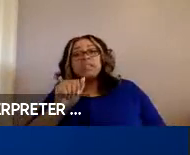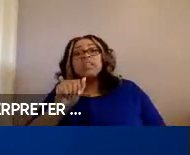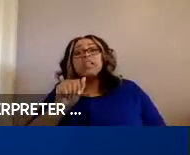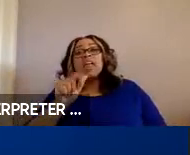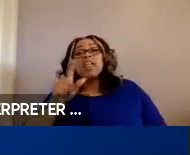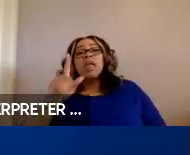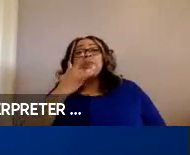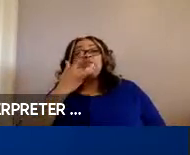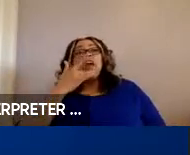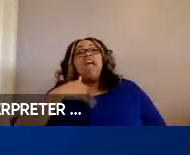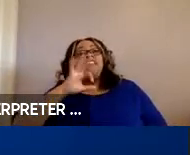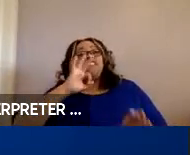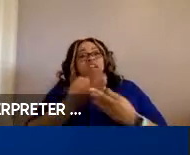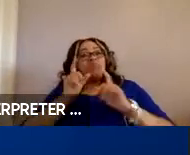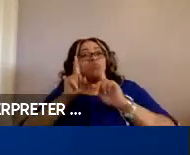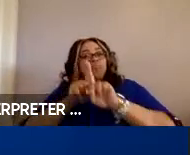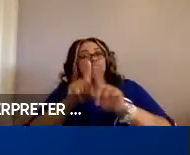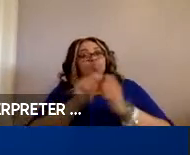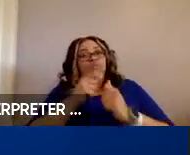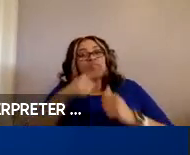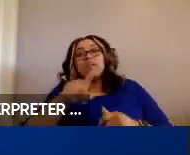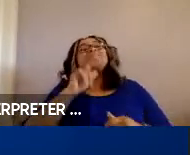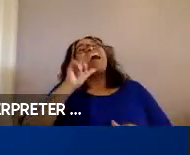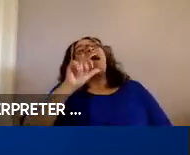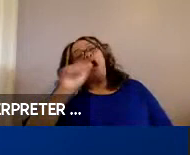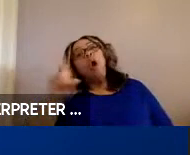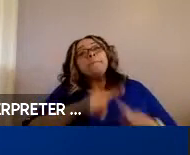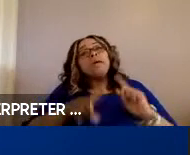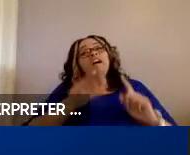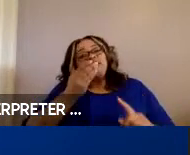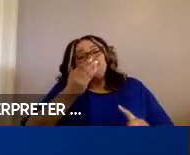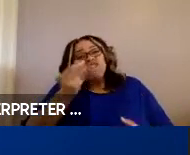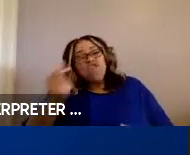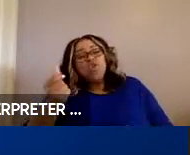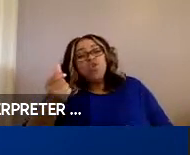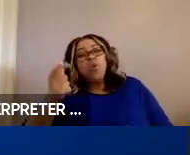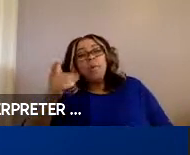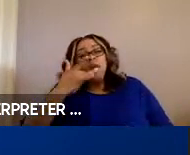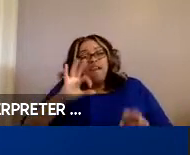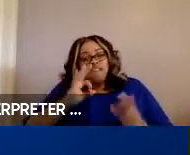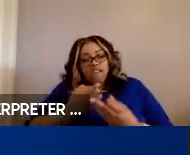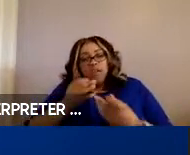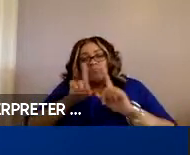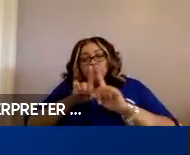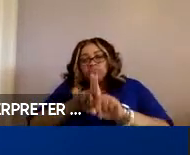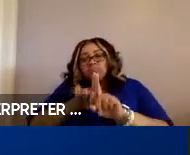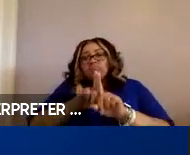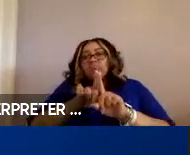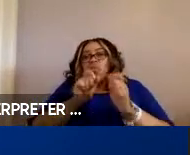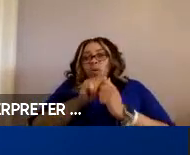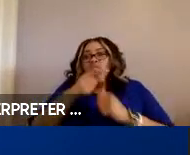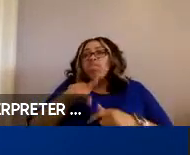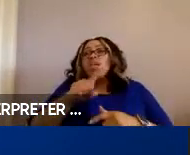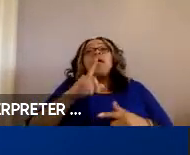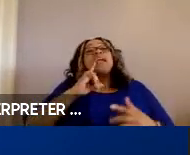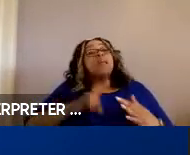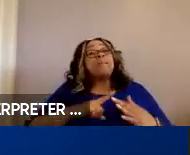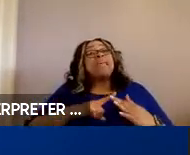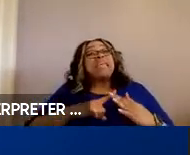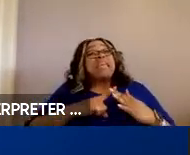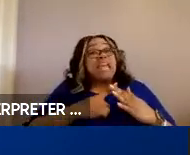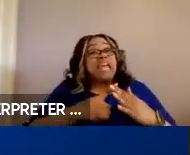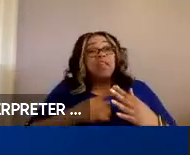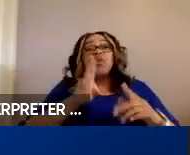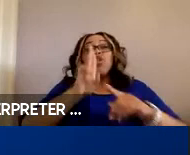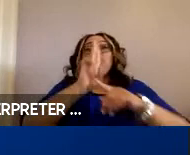prefer to have a family member, or I shouldn't say all of them, but several of them would prefer to have a family member on board, at least in the beginning, while they were